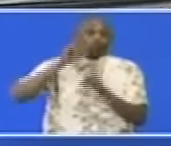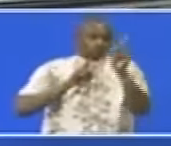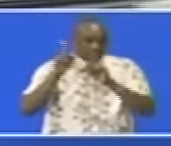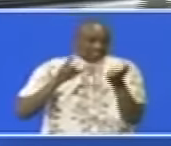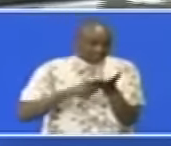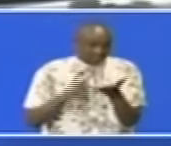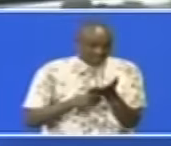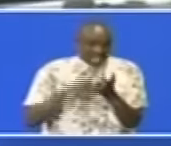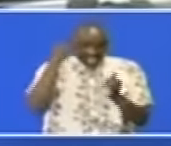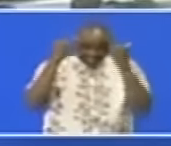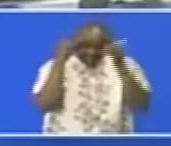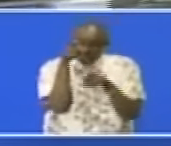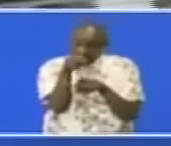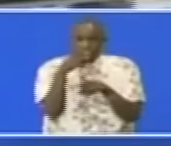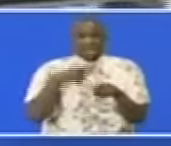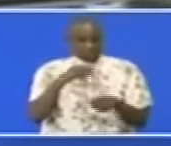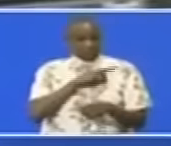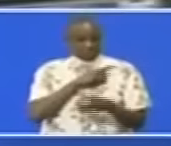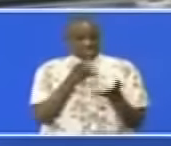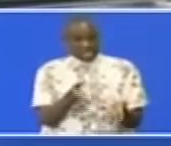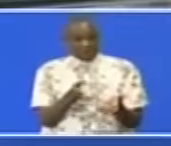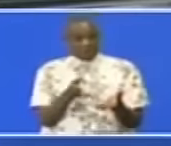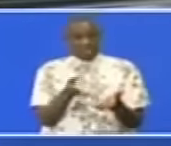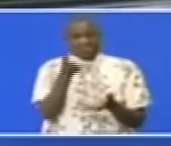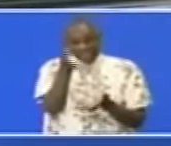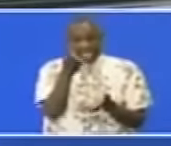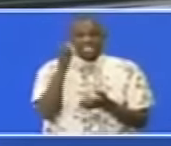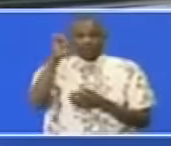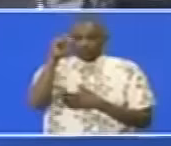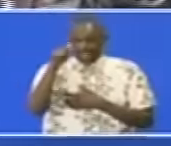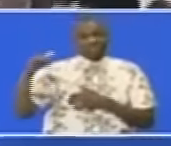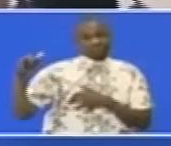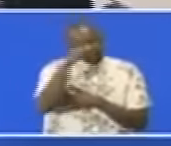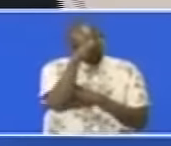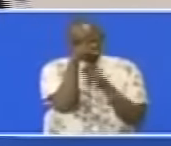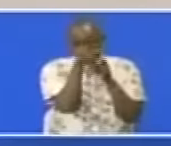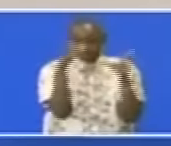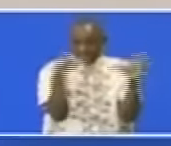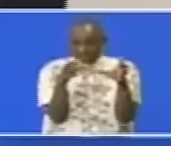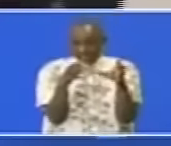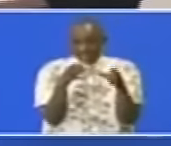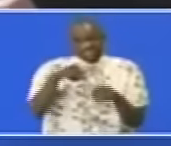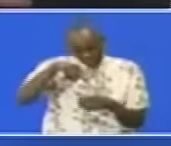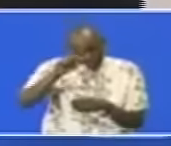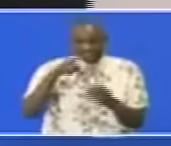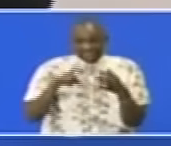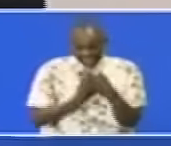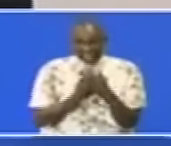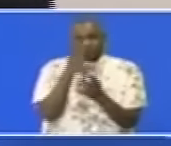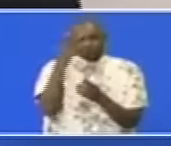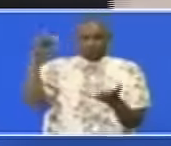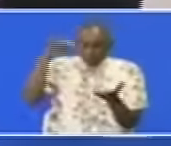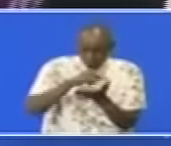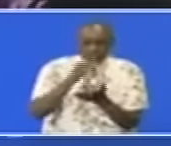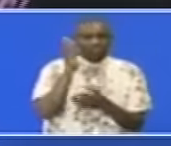marketing initiatives are bearing fruit already with an announcement by a European charter company, TUI Poland, to commence operations in